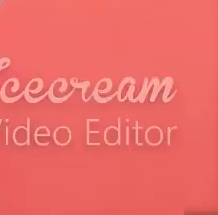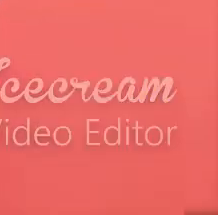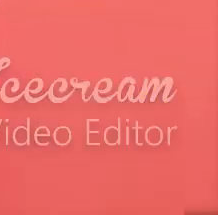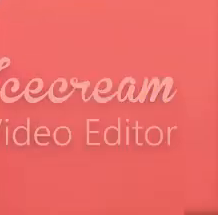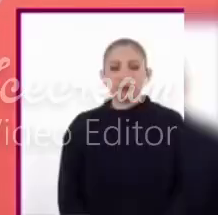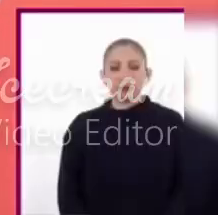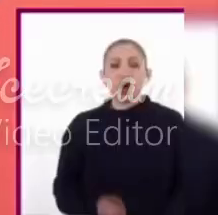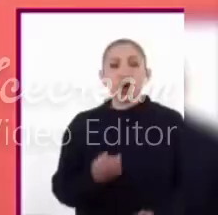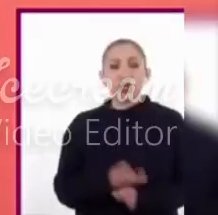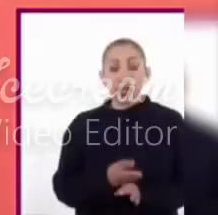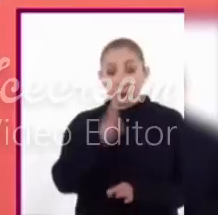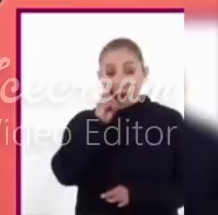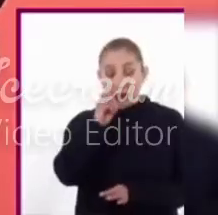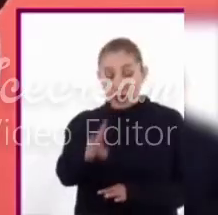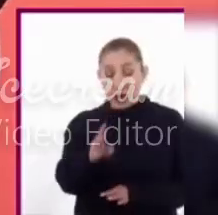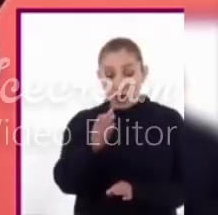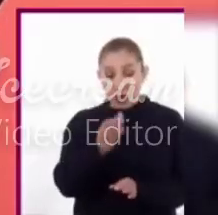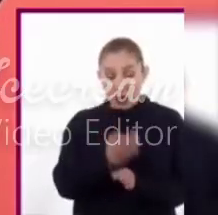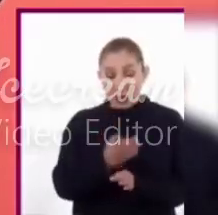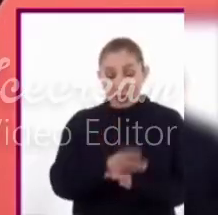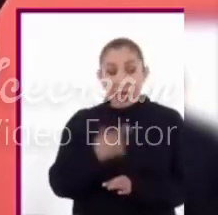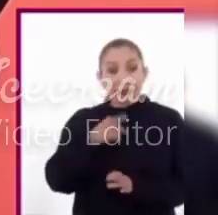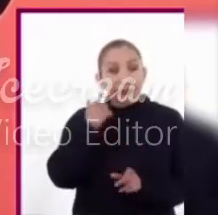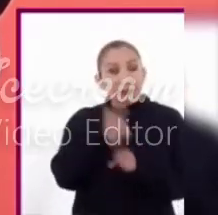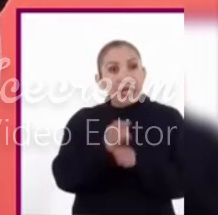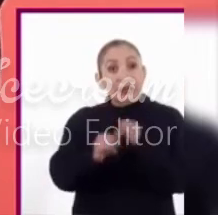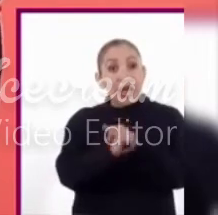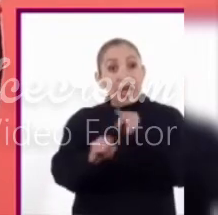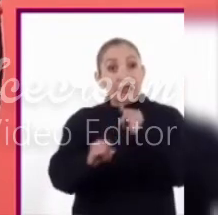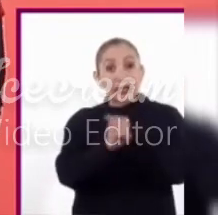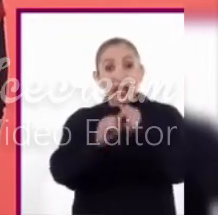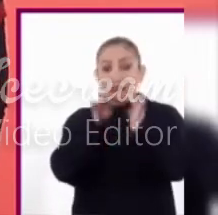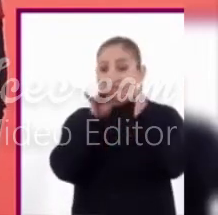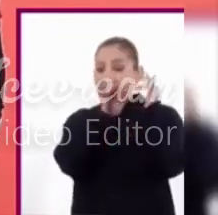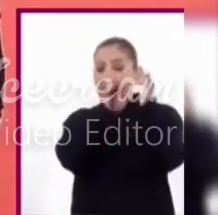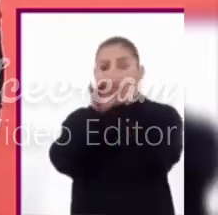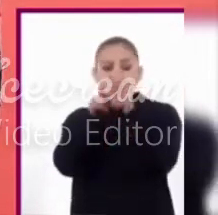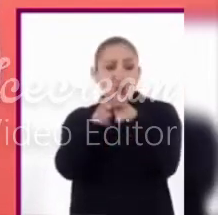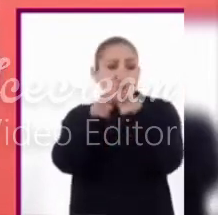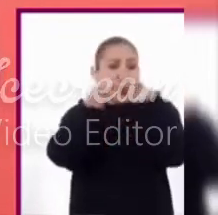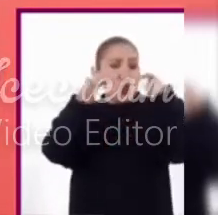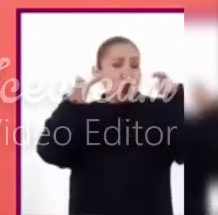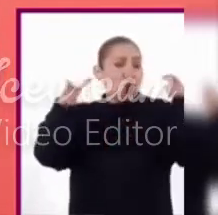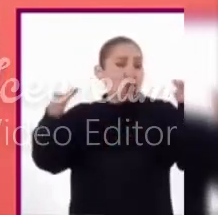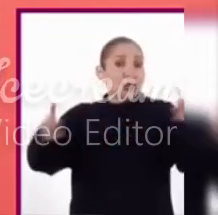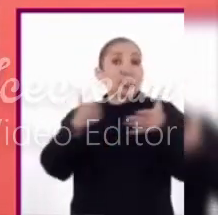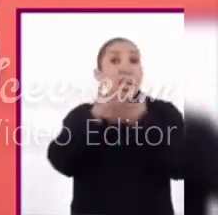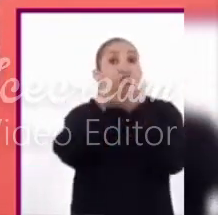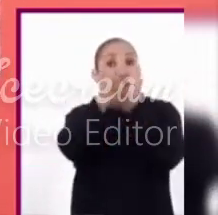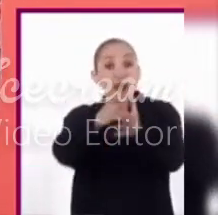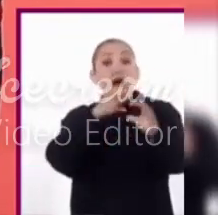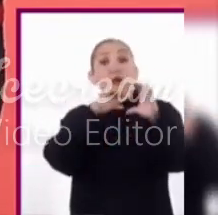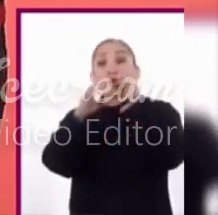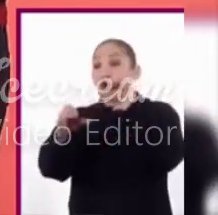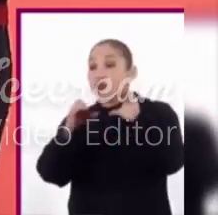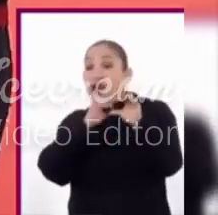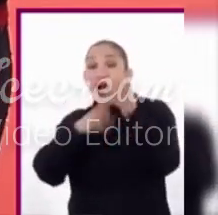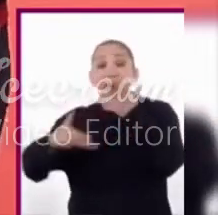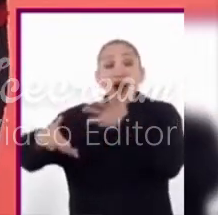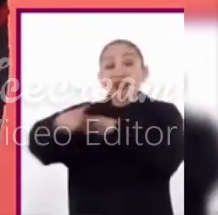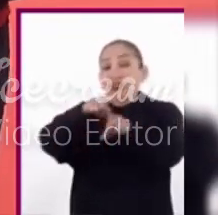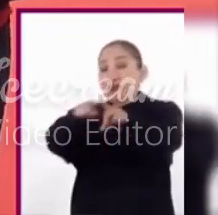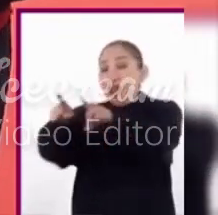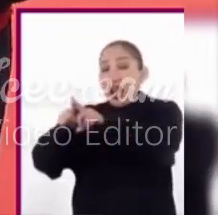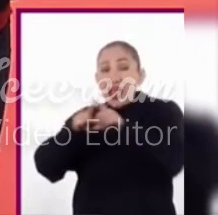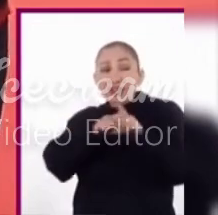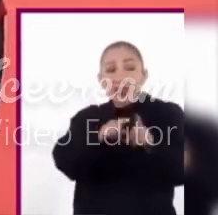Con el video anterior, nos dimos cuenta que Internet es una red de redes. Y que permite la comunicación entre infinidad